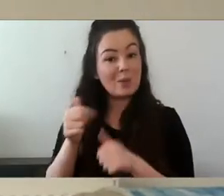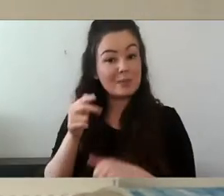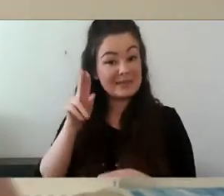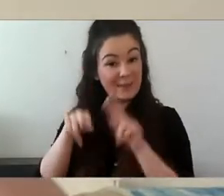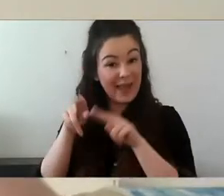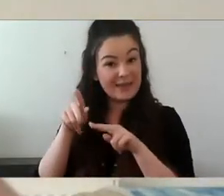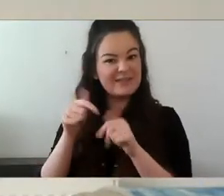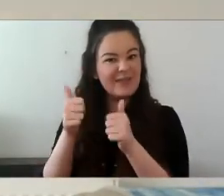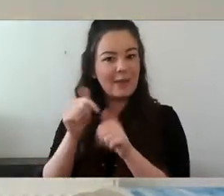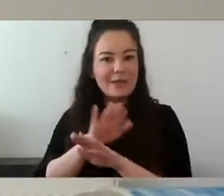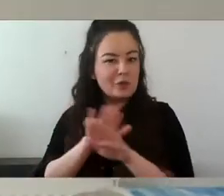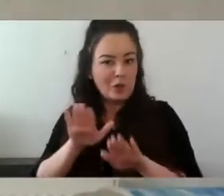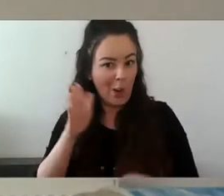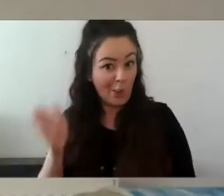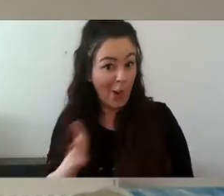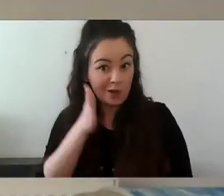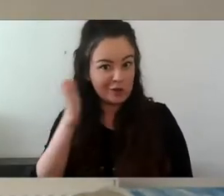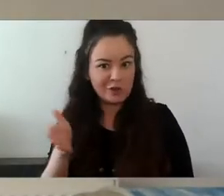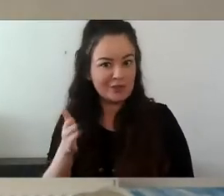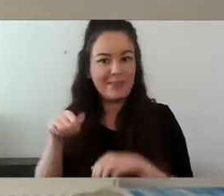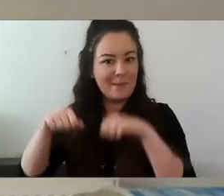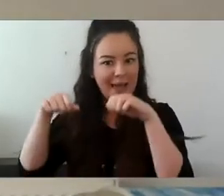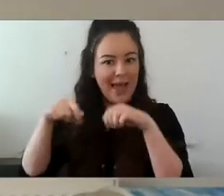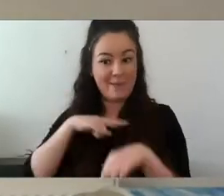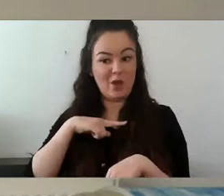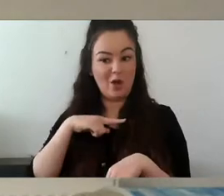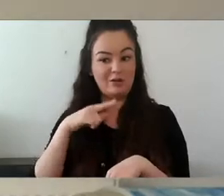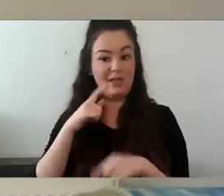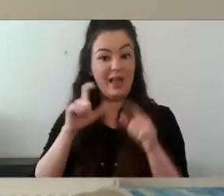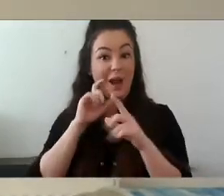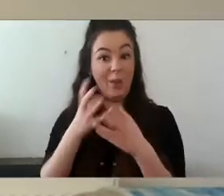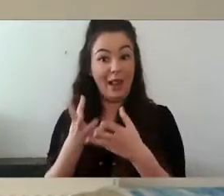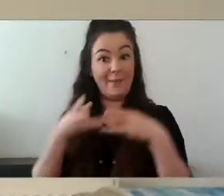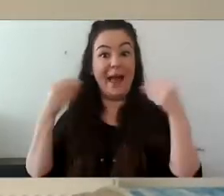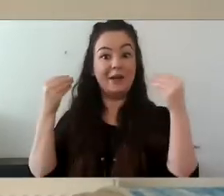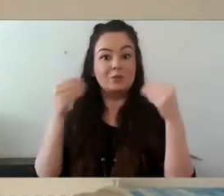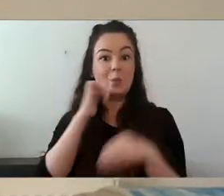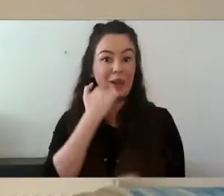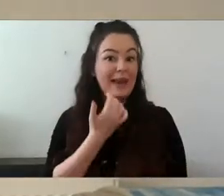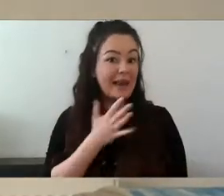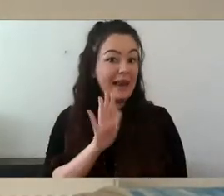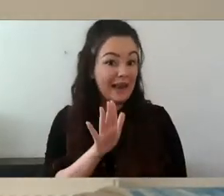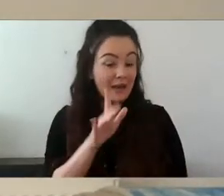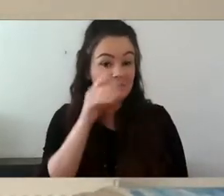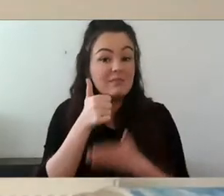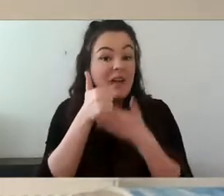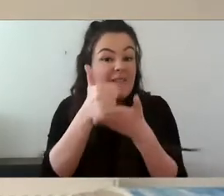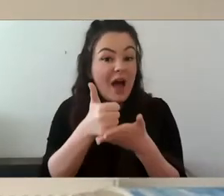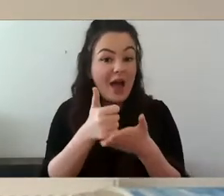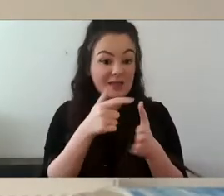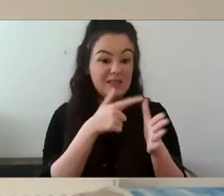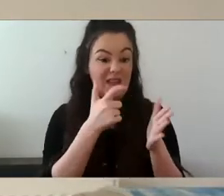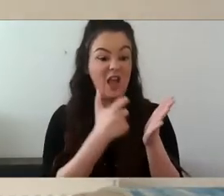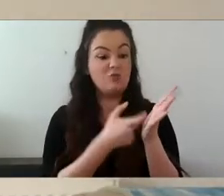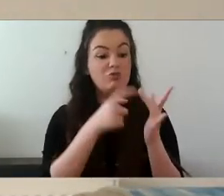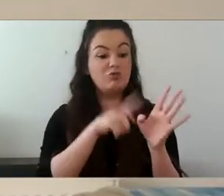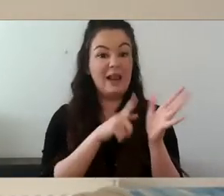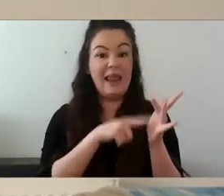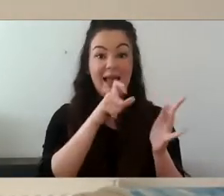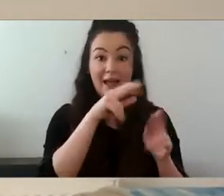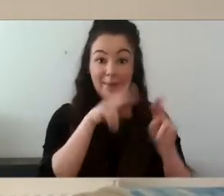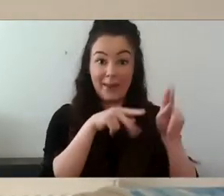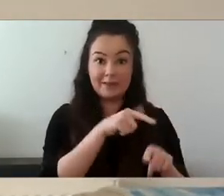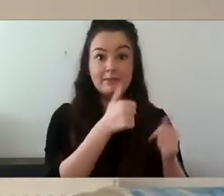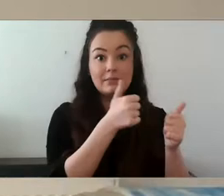paints, that's fine, but don't wash the bag because most of the colour will come out. So I advise acrylics. If not, poster paints will